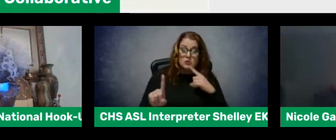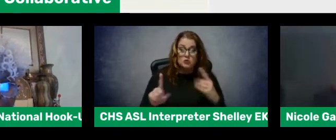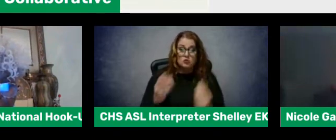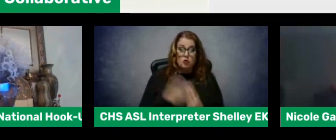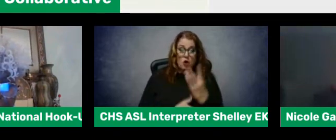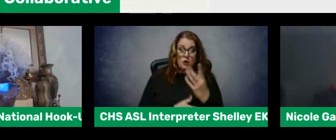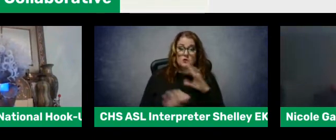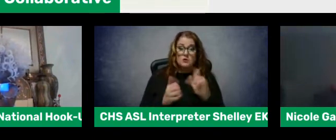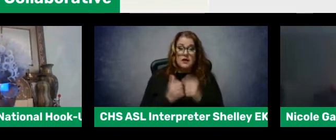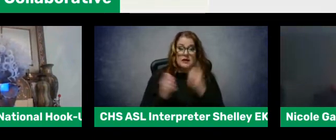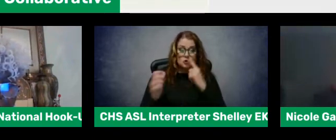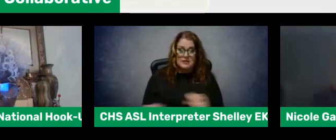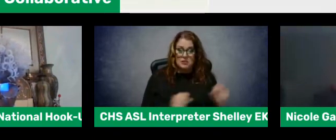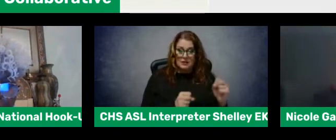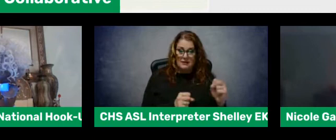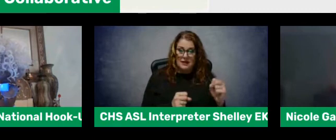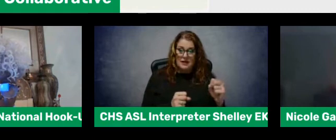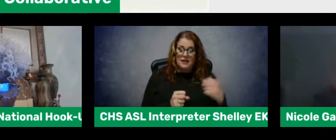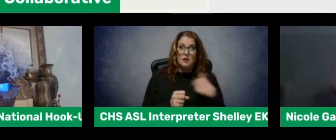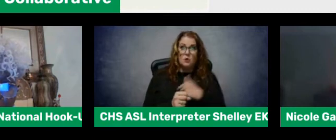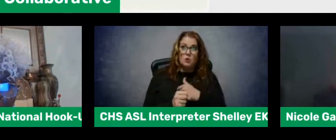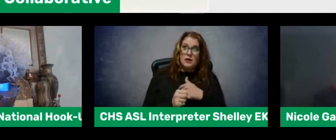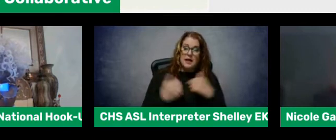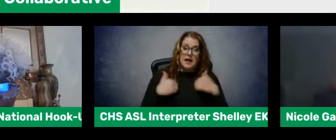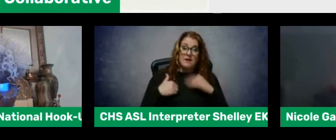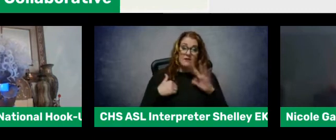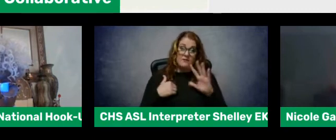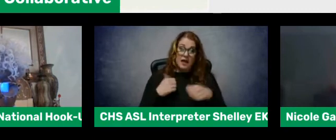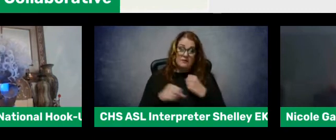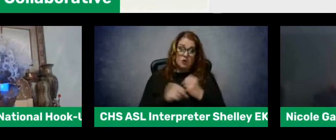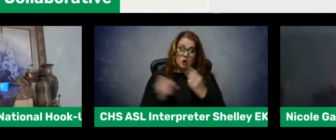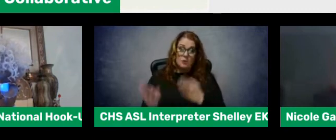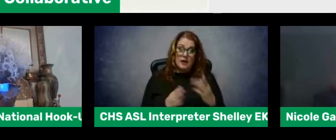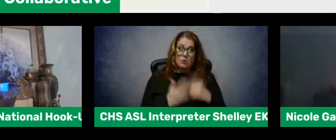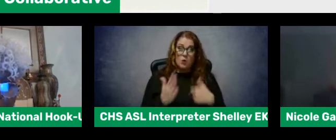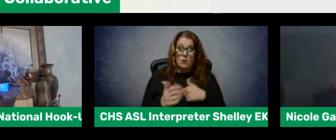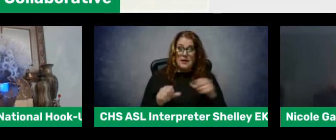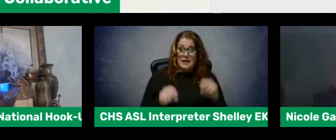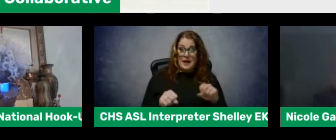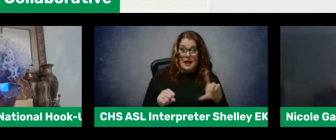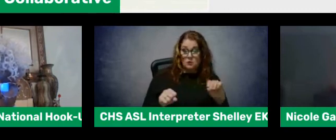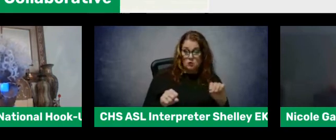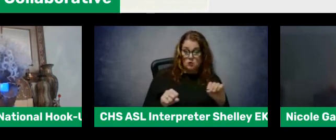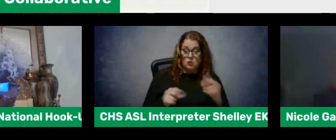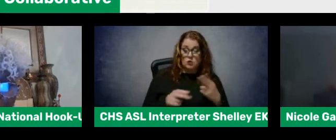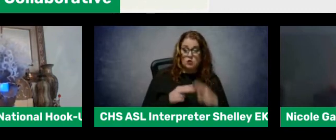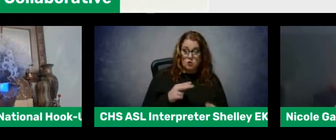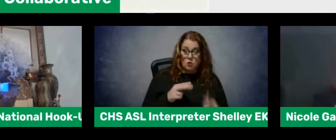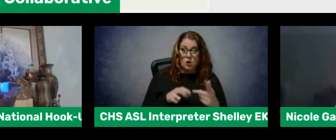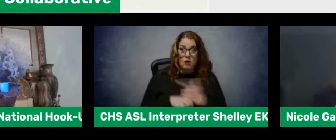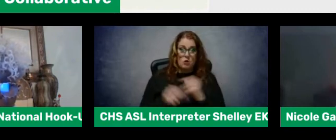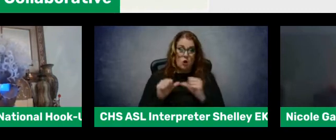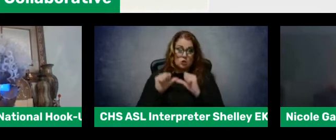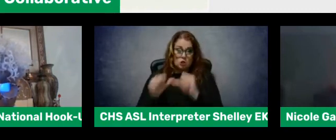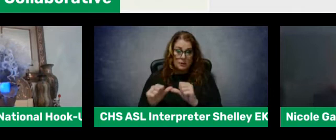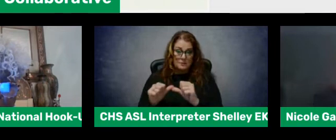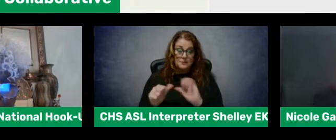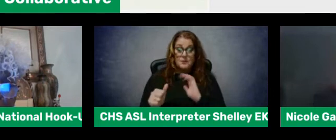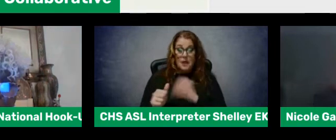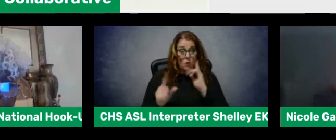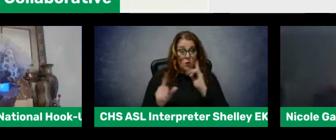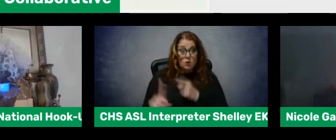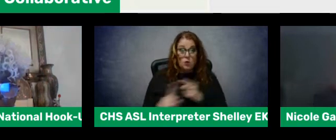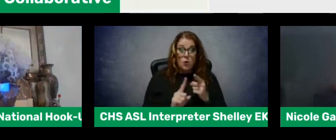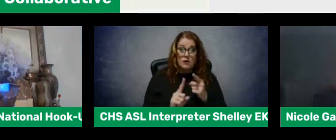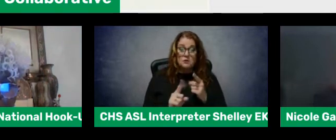this strategically. We have a 5-year plan of what we can do in the short and long term. So our goal is